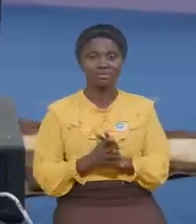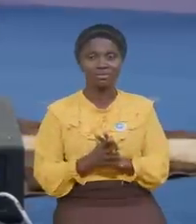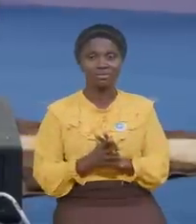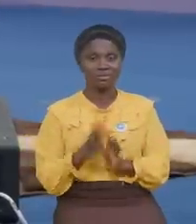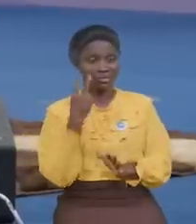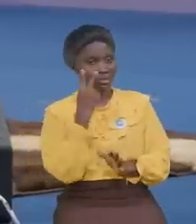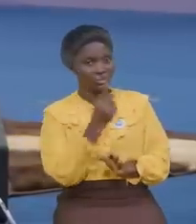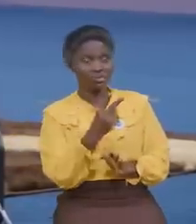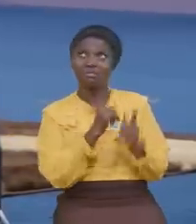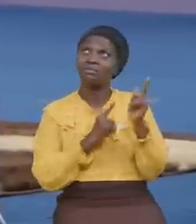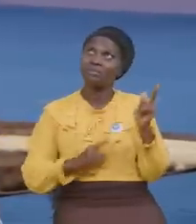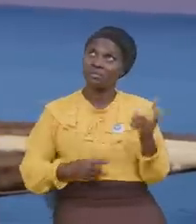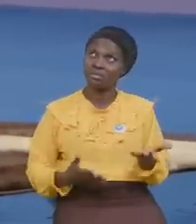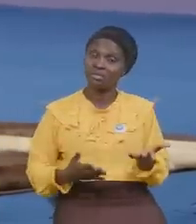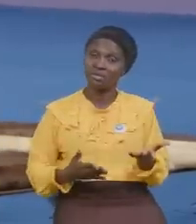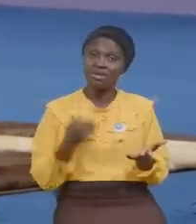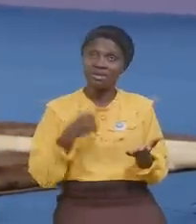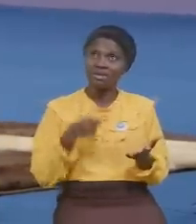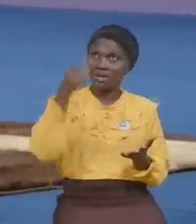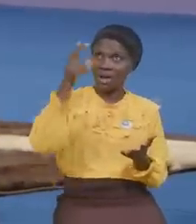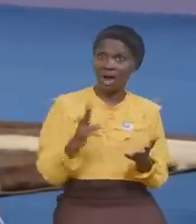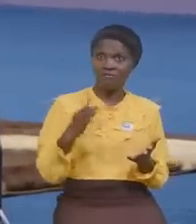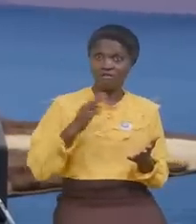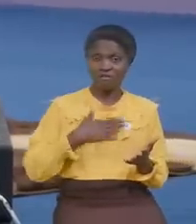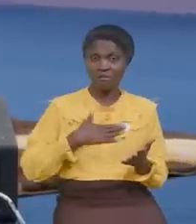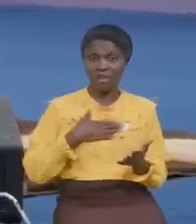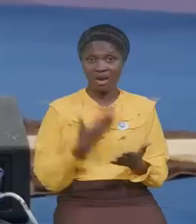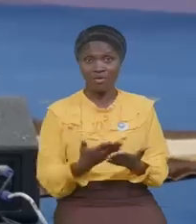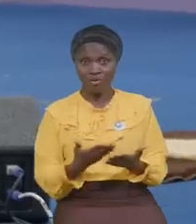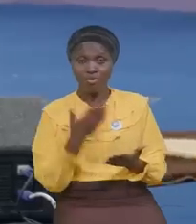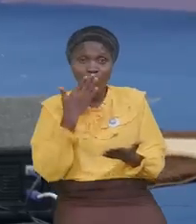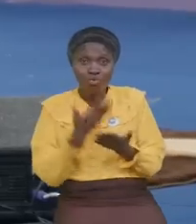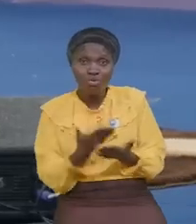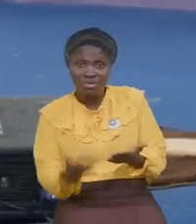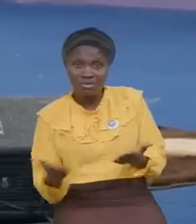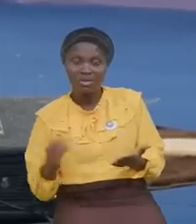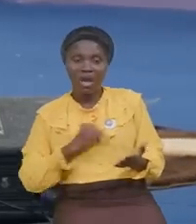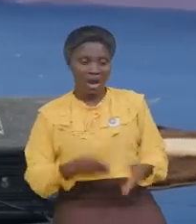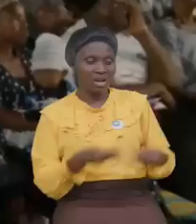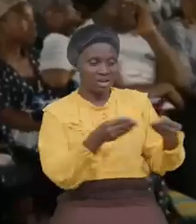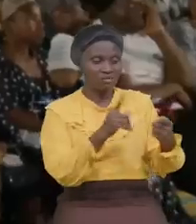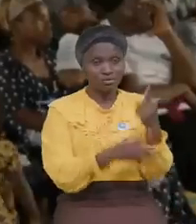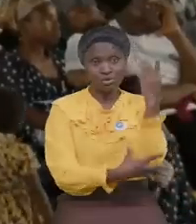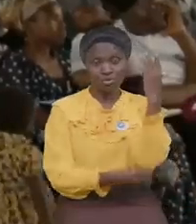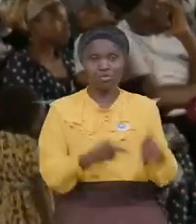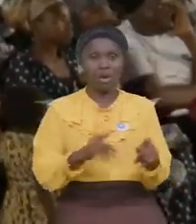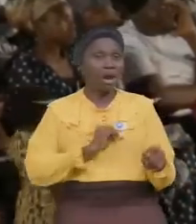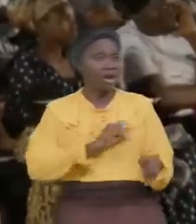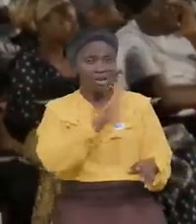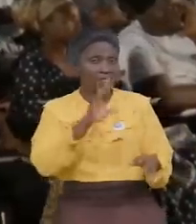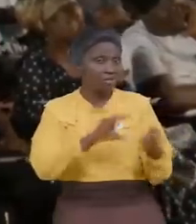Behold, Lord, the half of my goods I give to the poor. I've never done that before, but meeting you